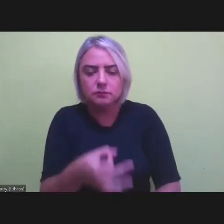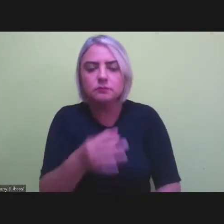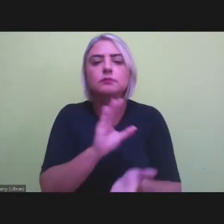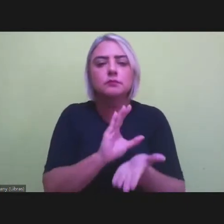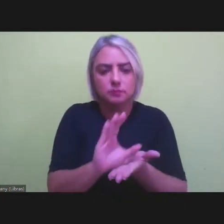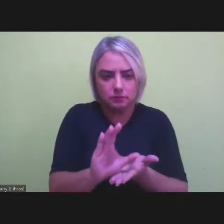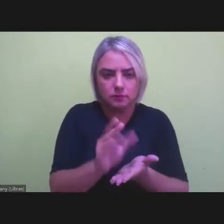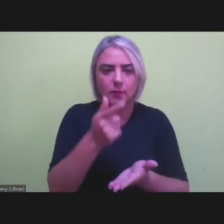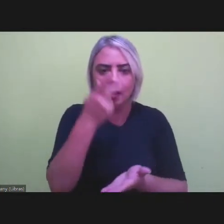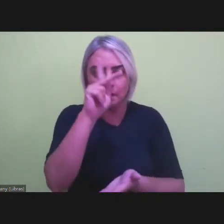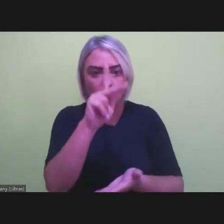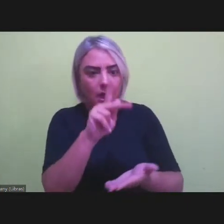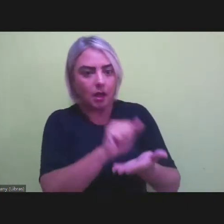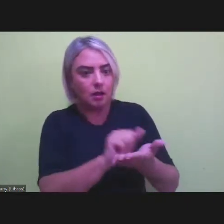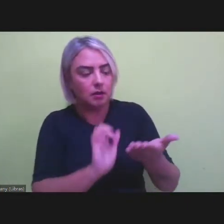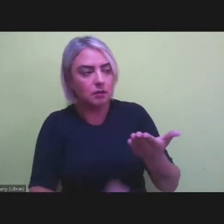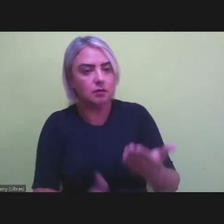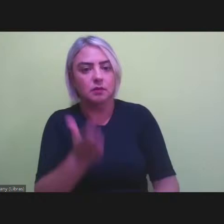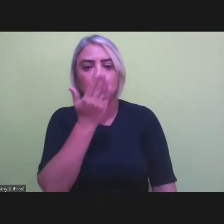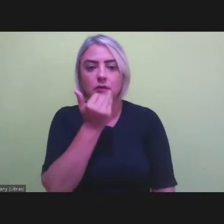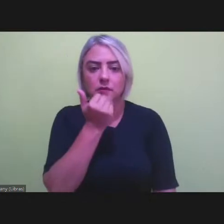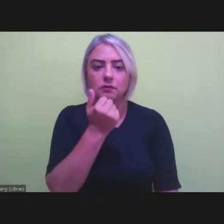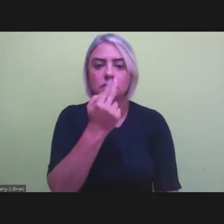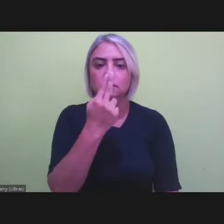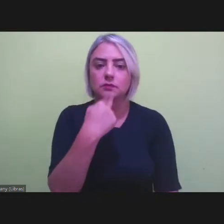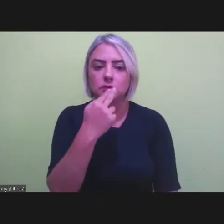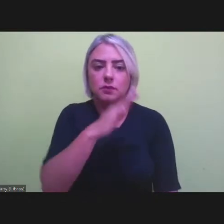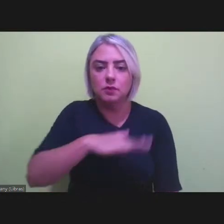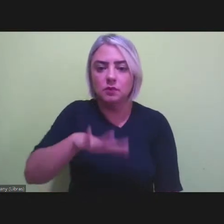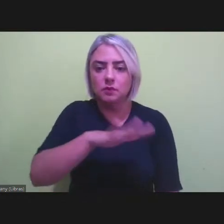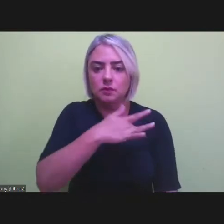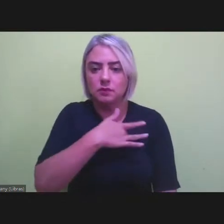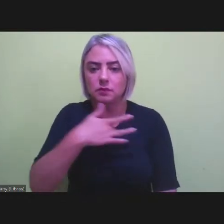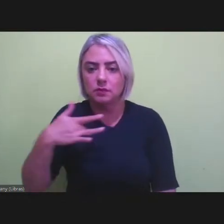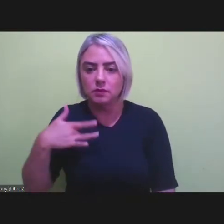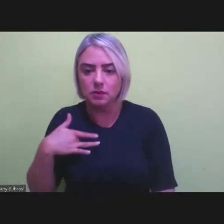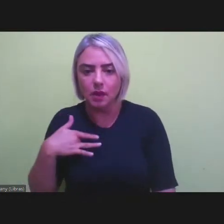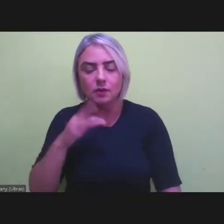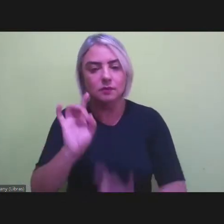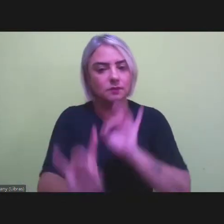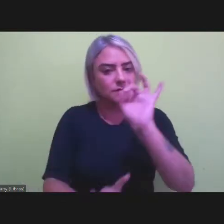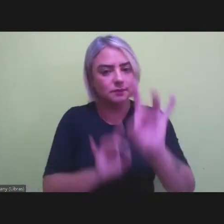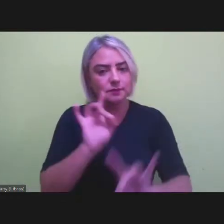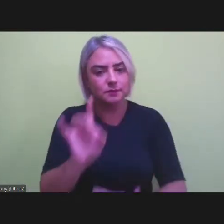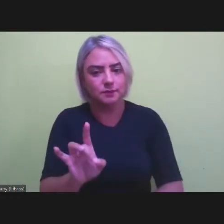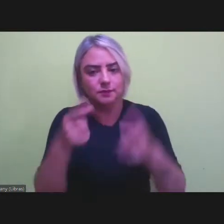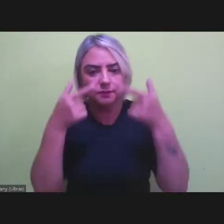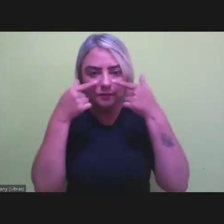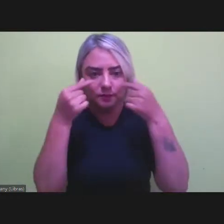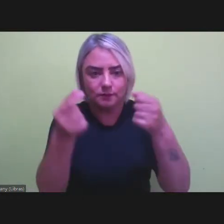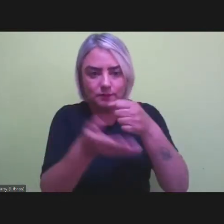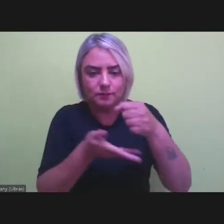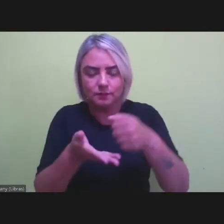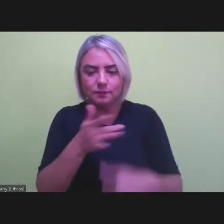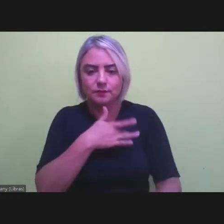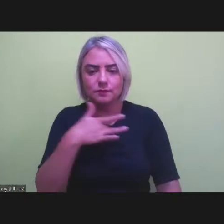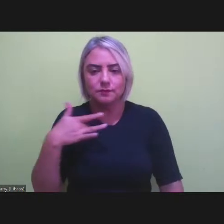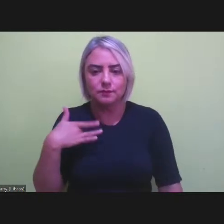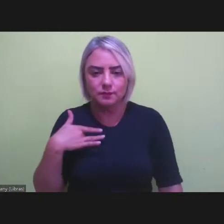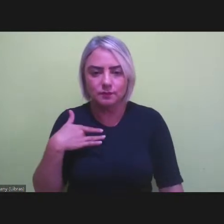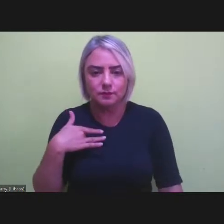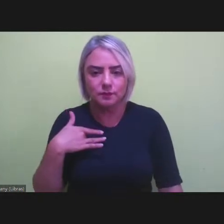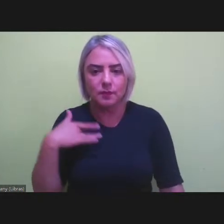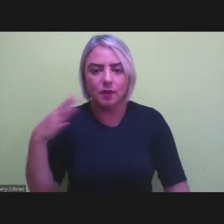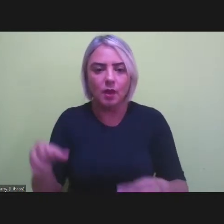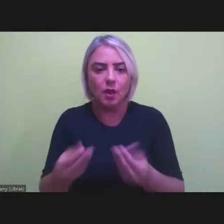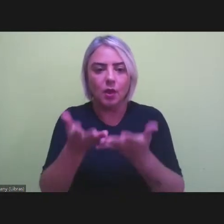Adequate financing and sufficient financing for the actions of food and nutrition in the health sector, especially in primary